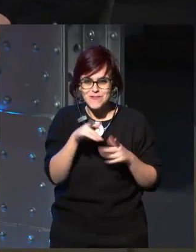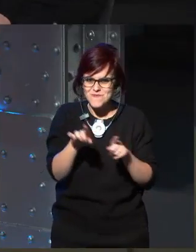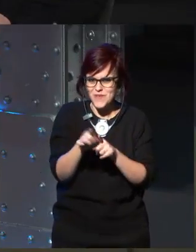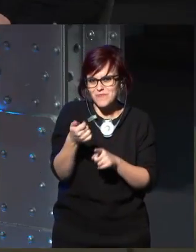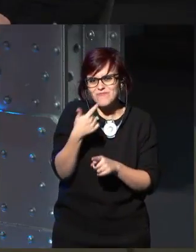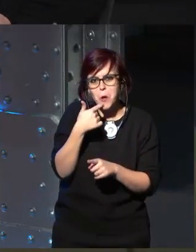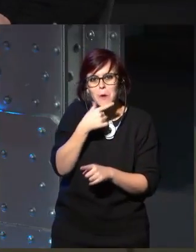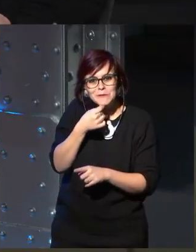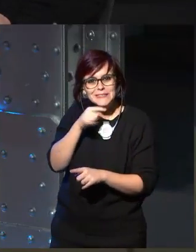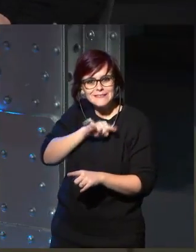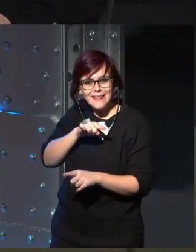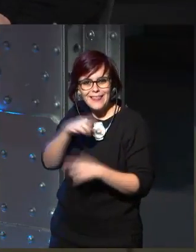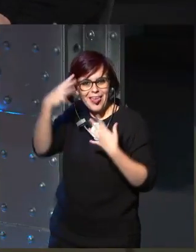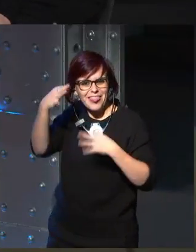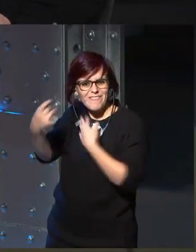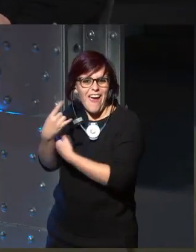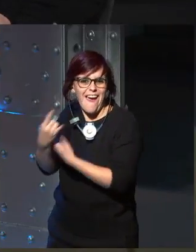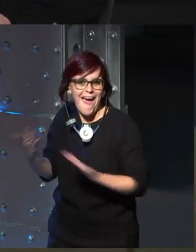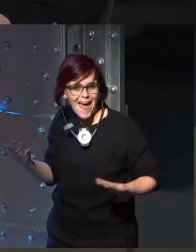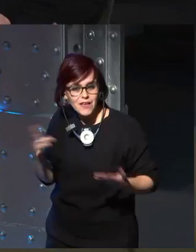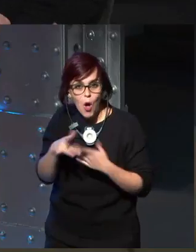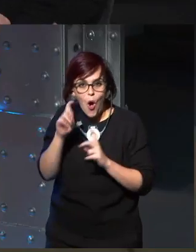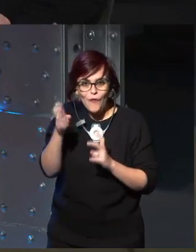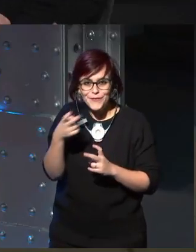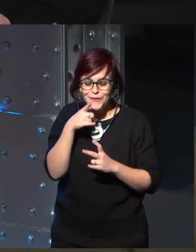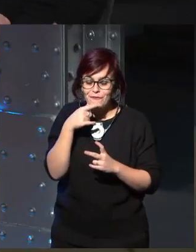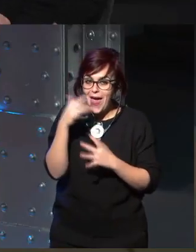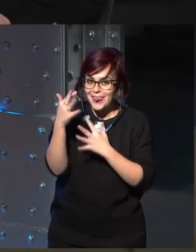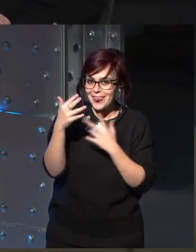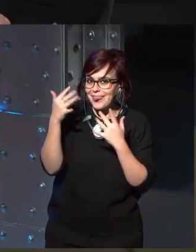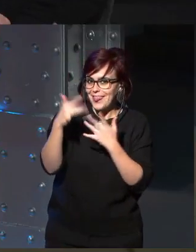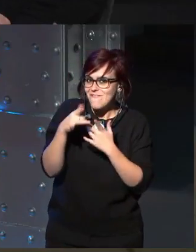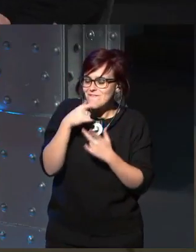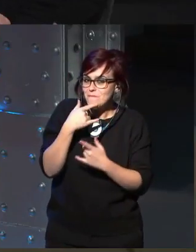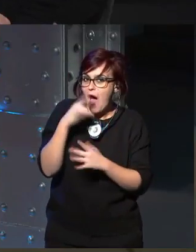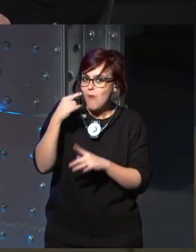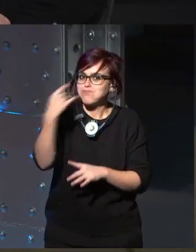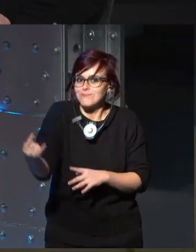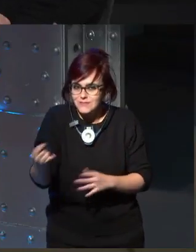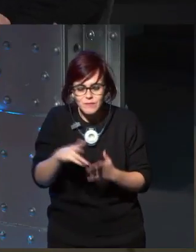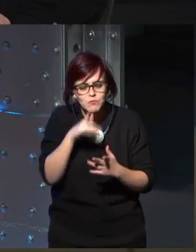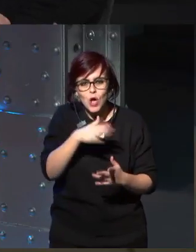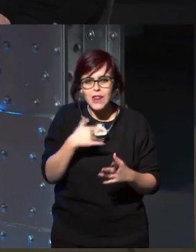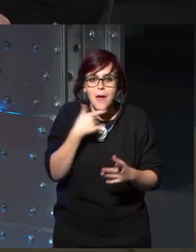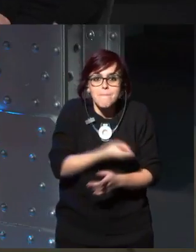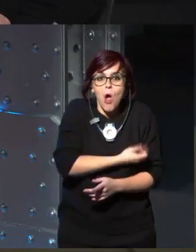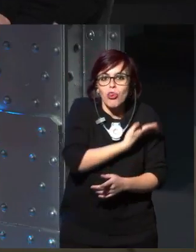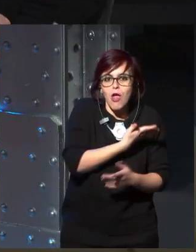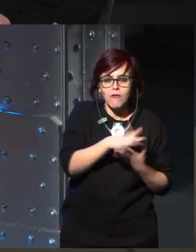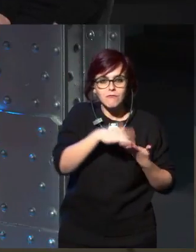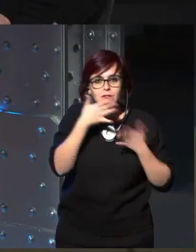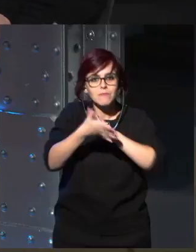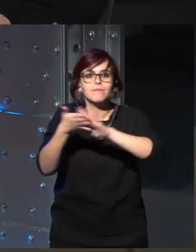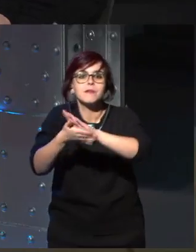And I wanted to sort of communicate those sort of things through anecdotes. So to really try to get in their head. We'll never know exactly what those people were feeling. We